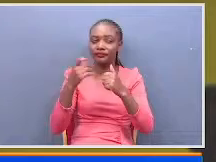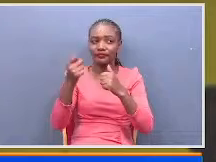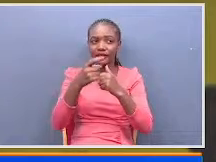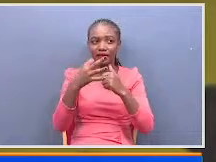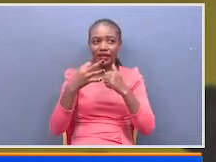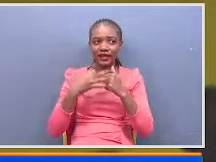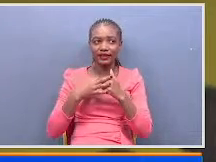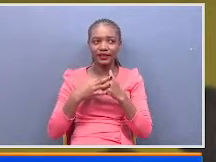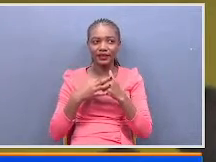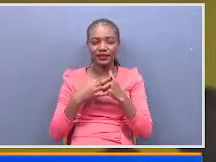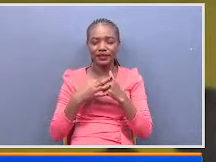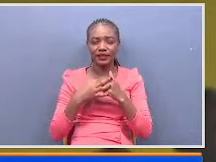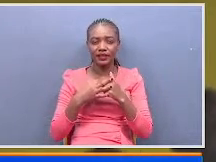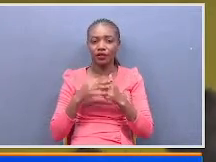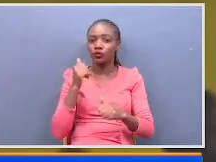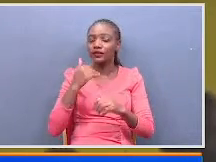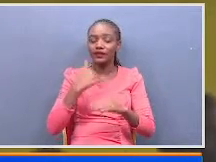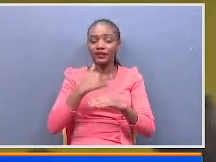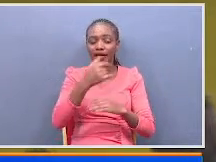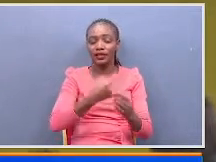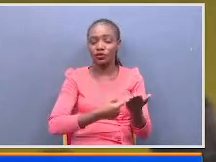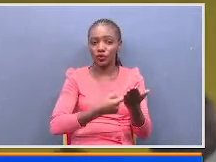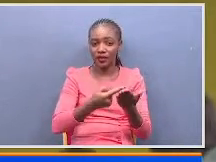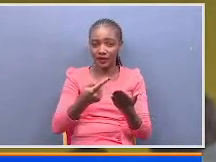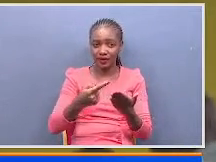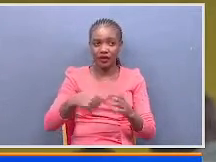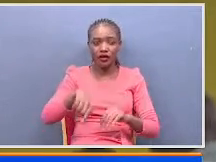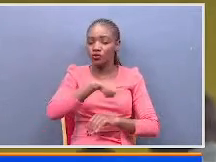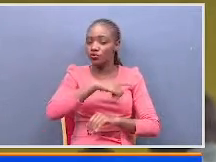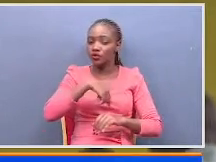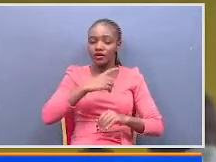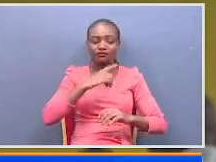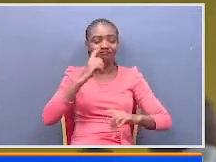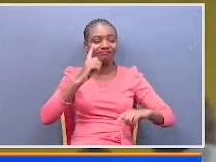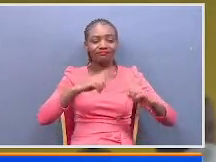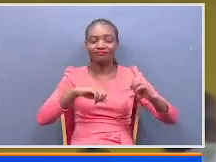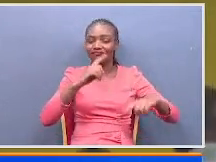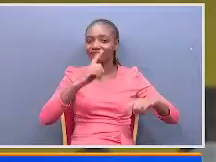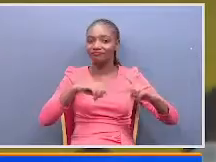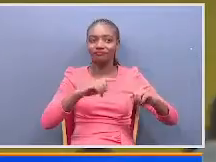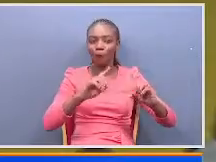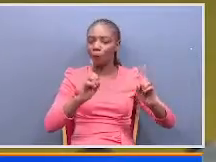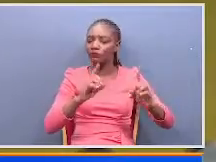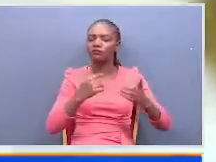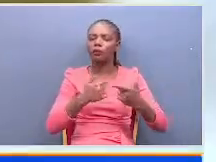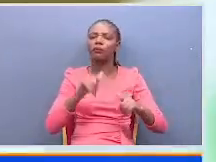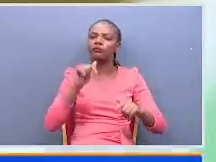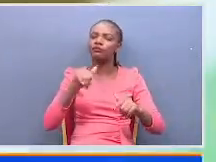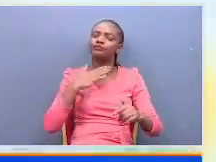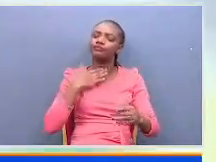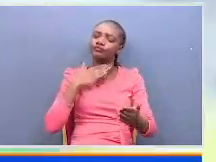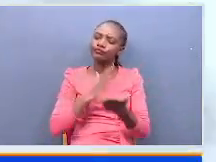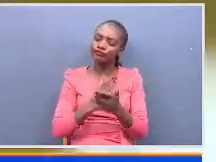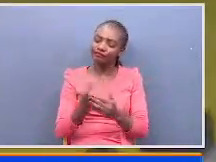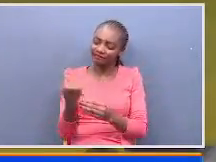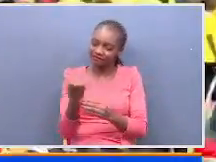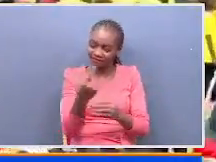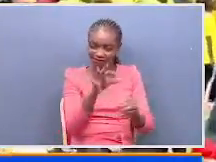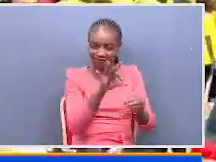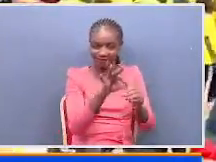August, that is next week, will not be complete until every vote has gone to the